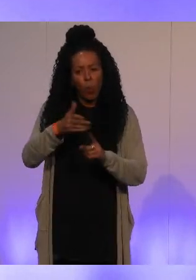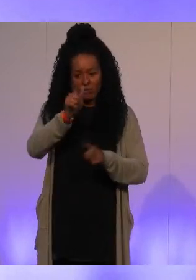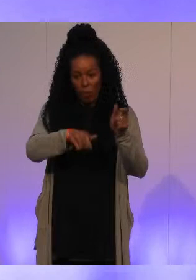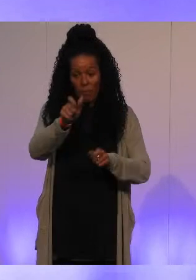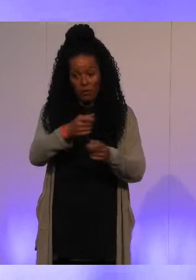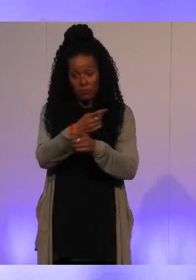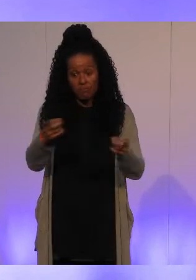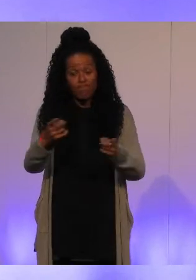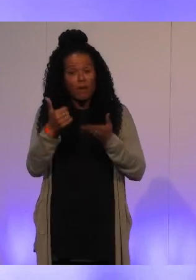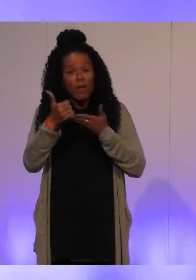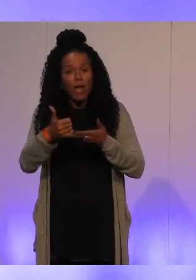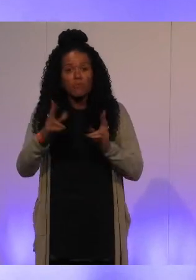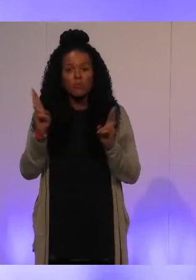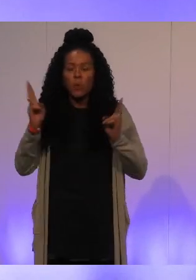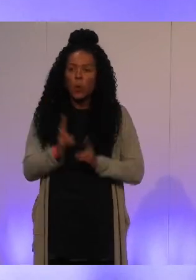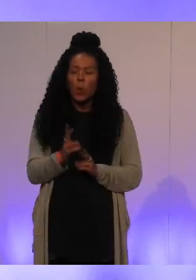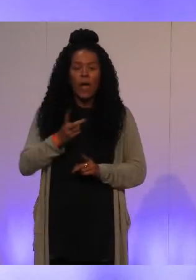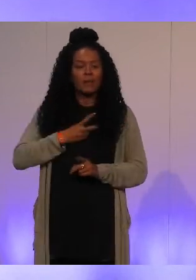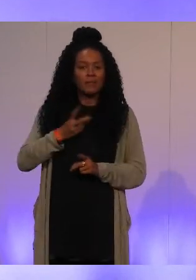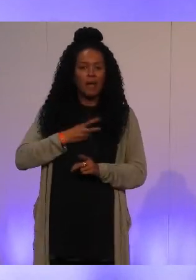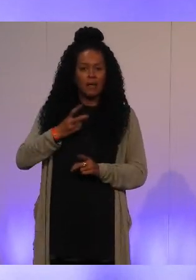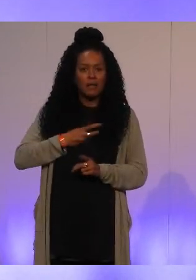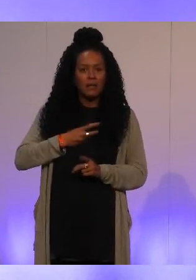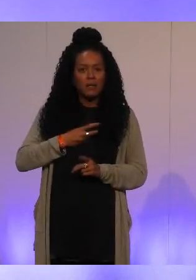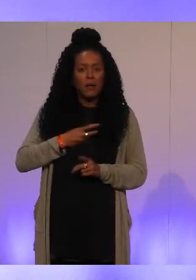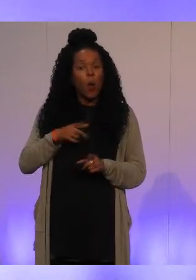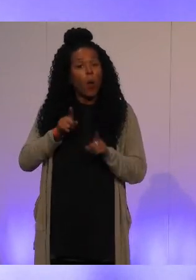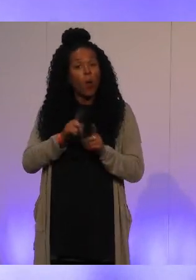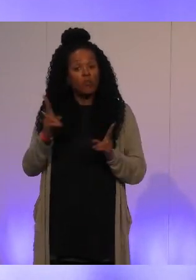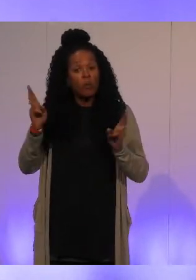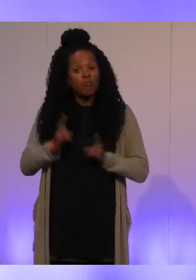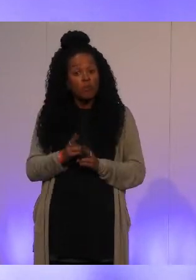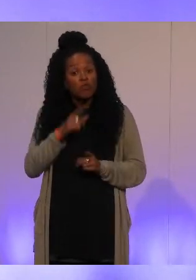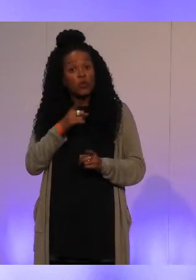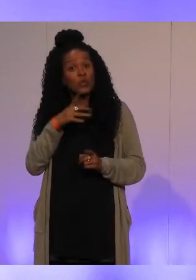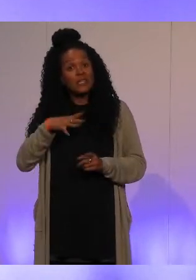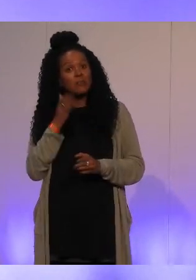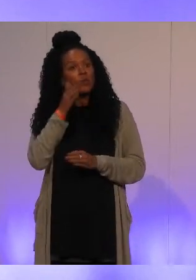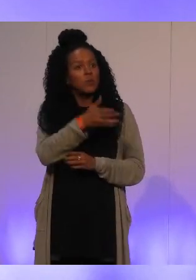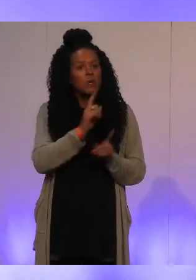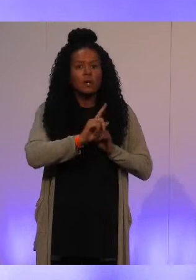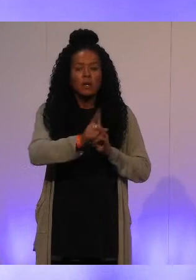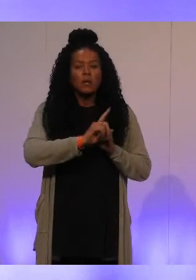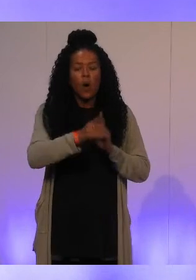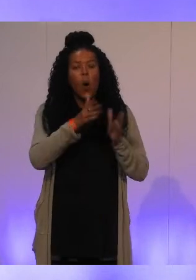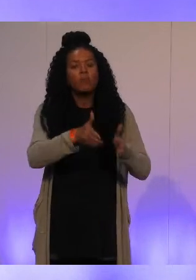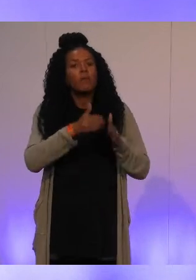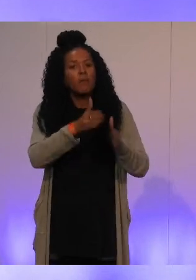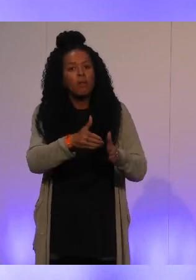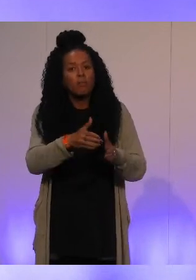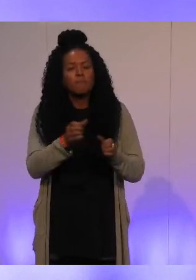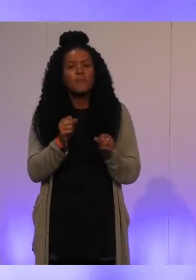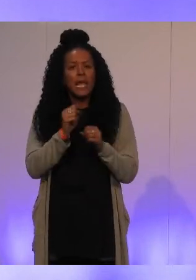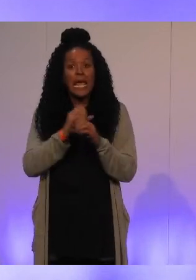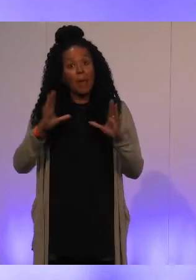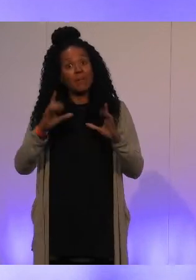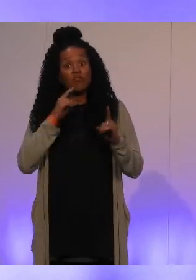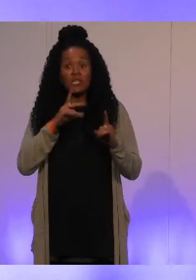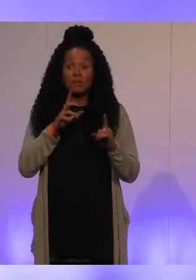that helped to reduce anxiety and minimise their need to come into hospital. The imaging team